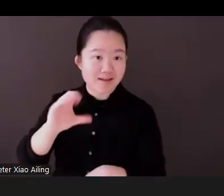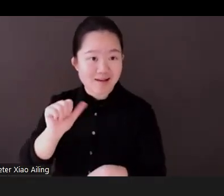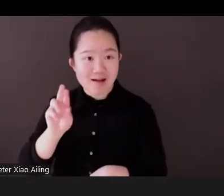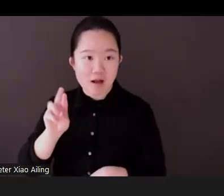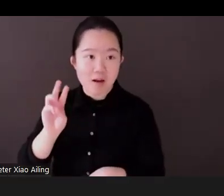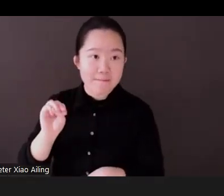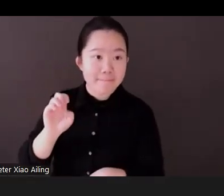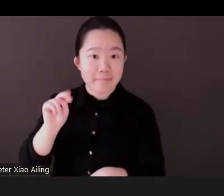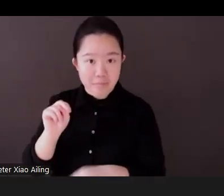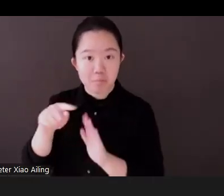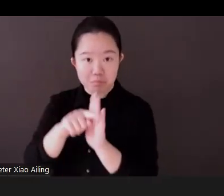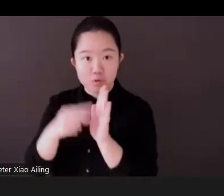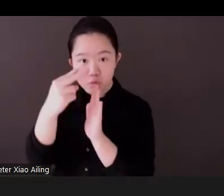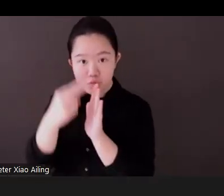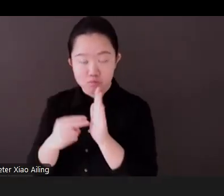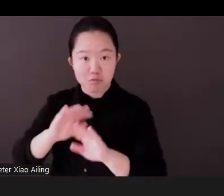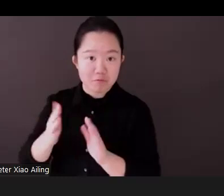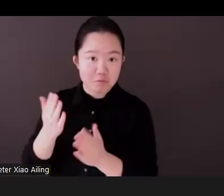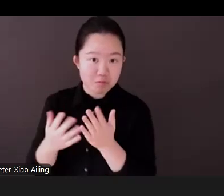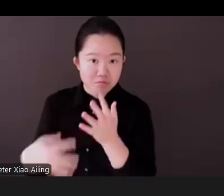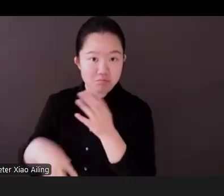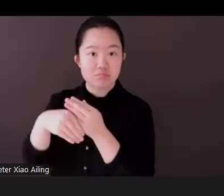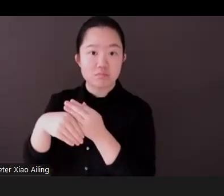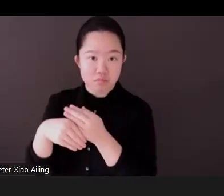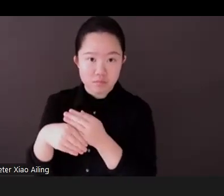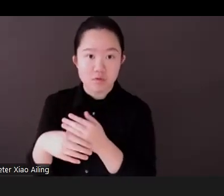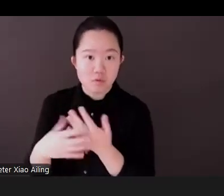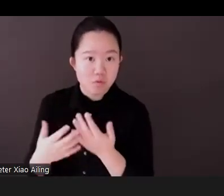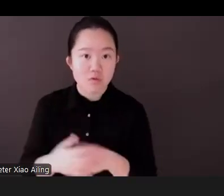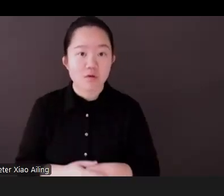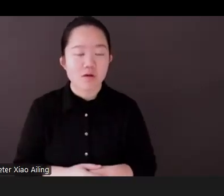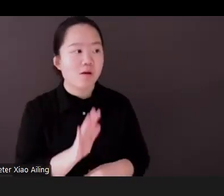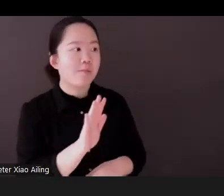be referring to service